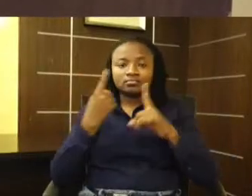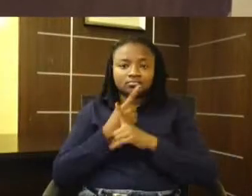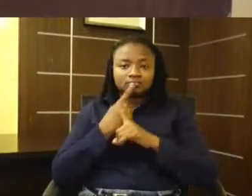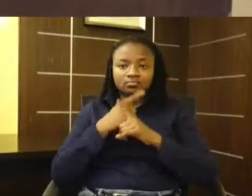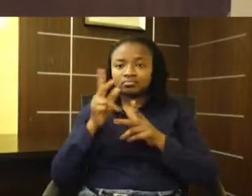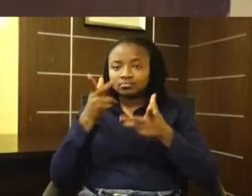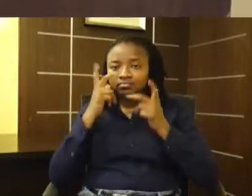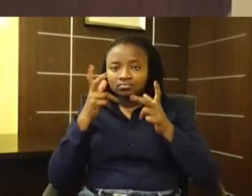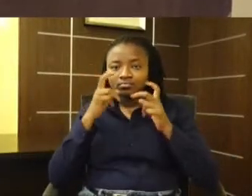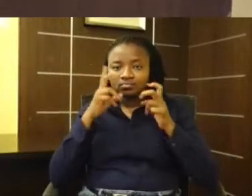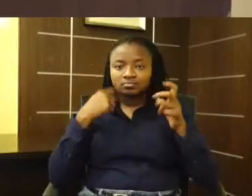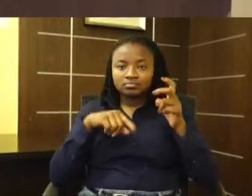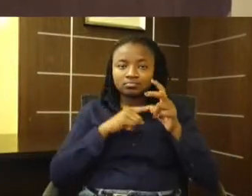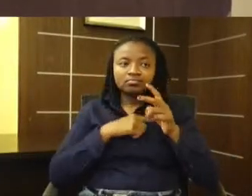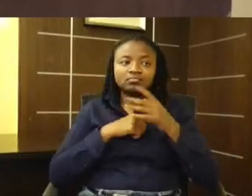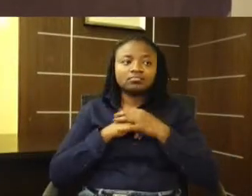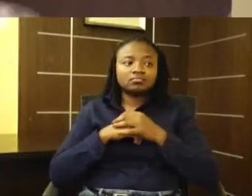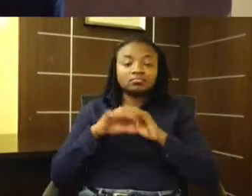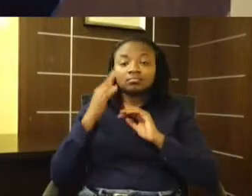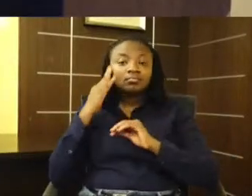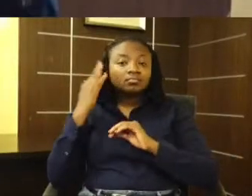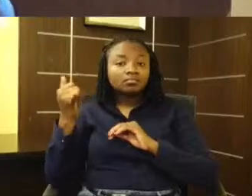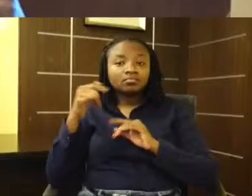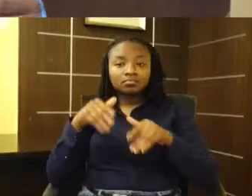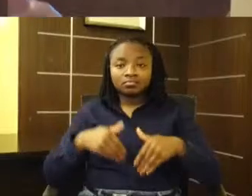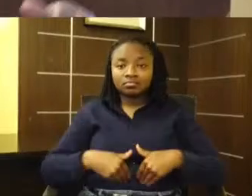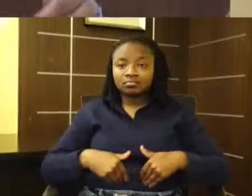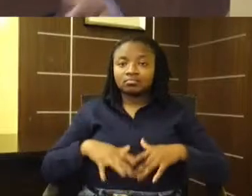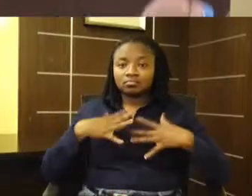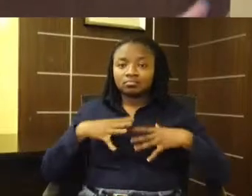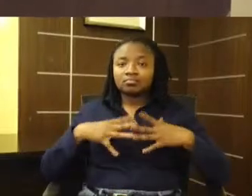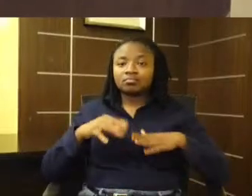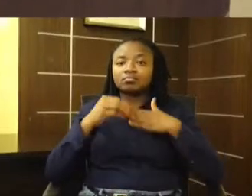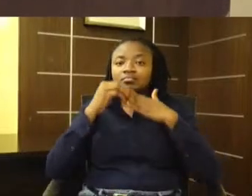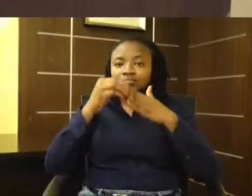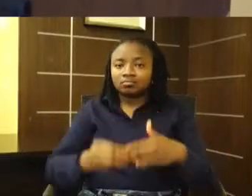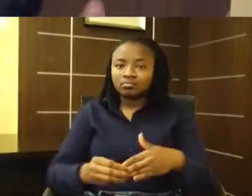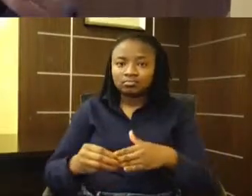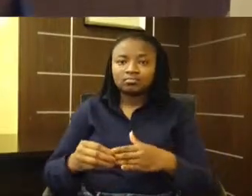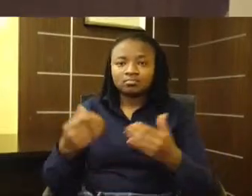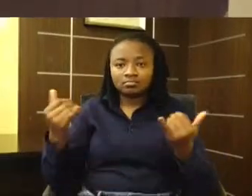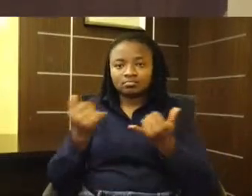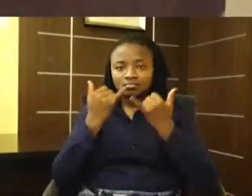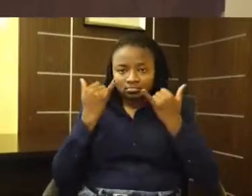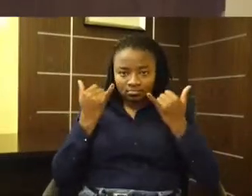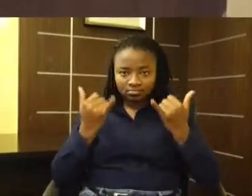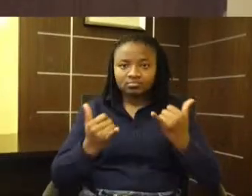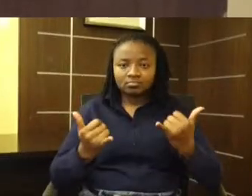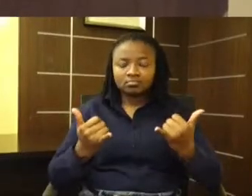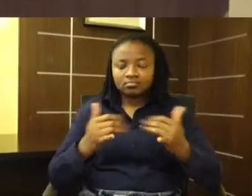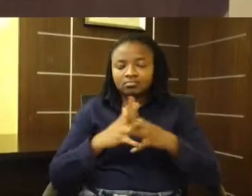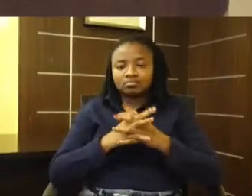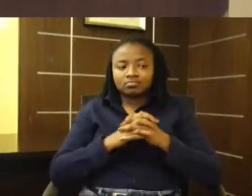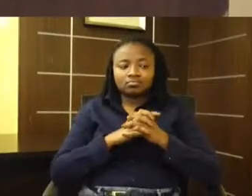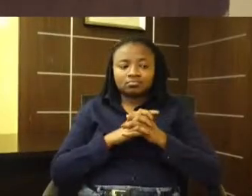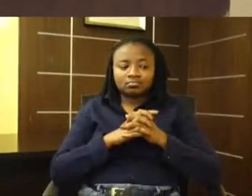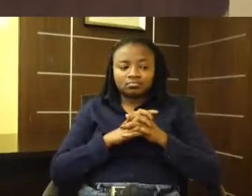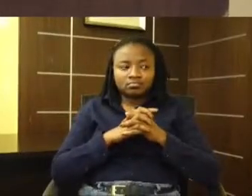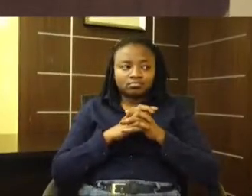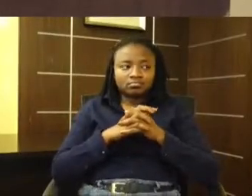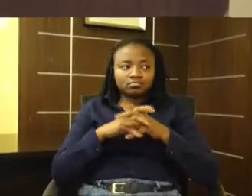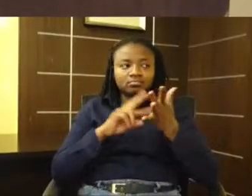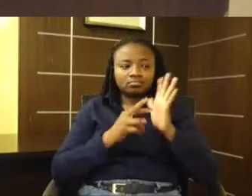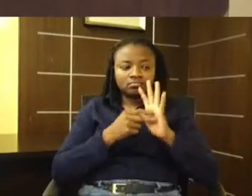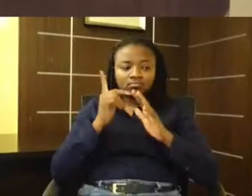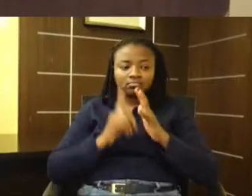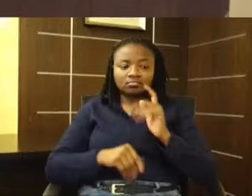The young people are the leaders of now. Before we used to say they are leaders of tomorrow, but they are also leaders now. So engaging